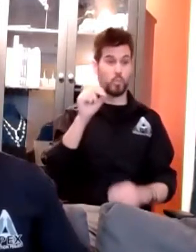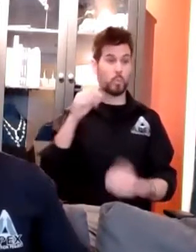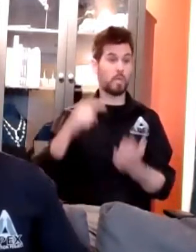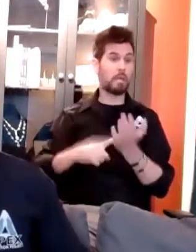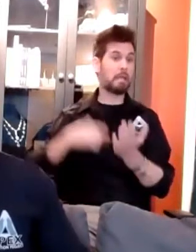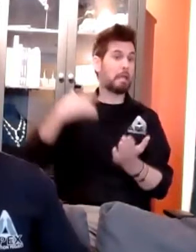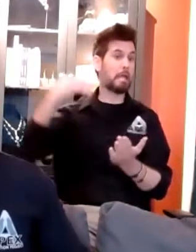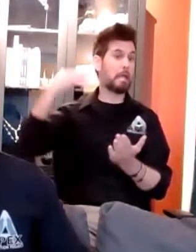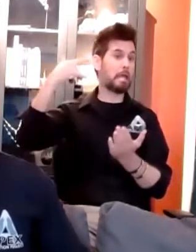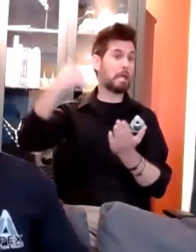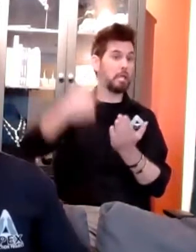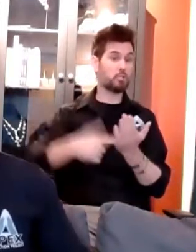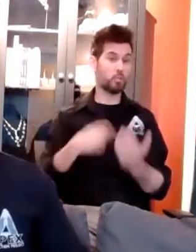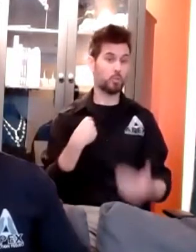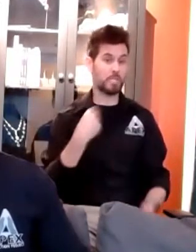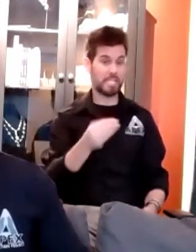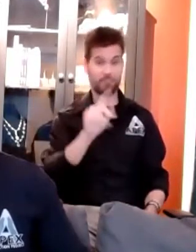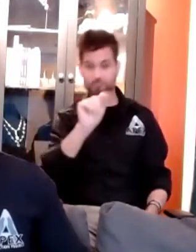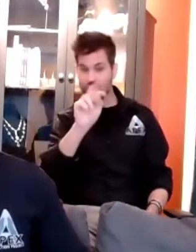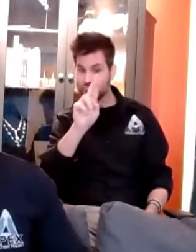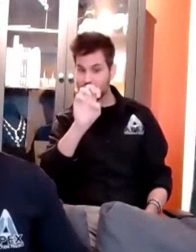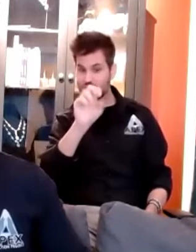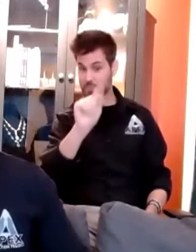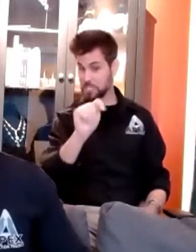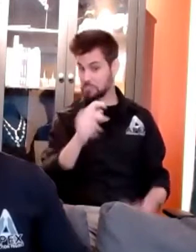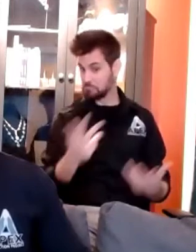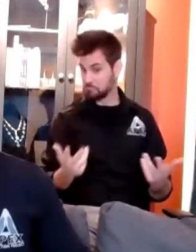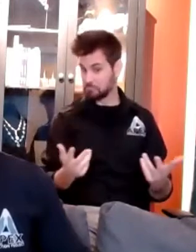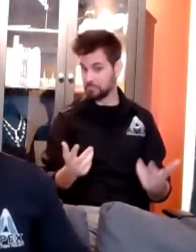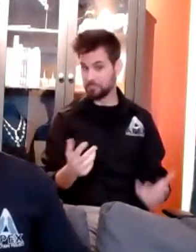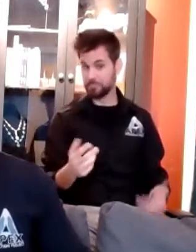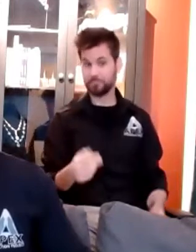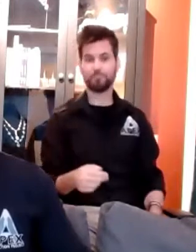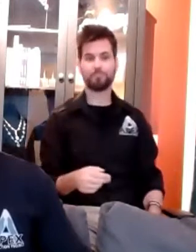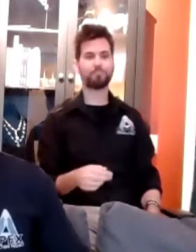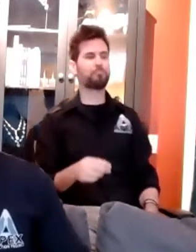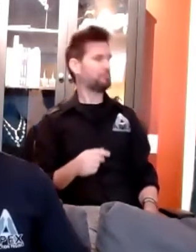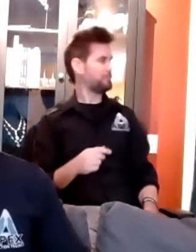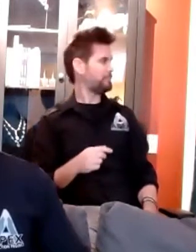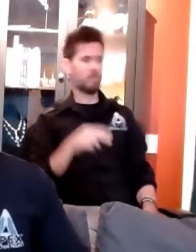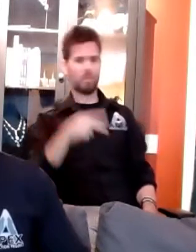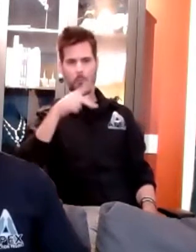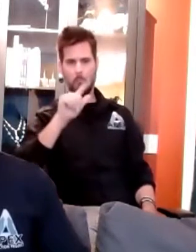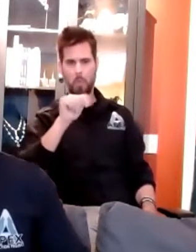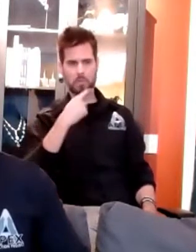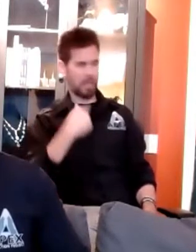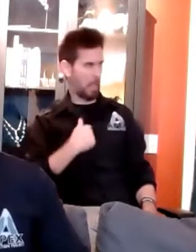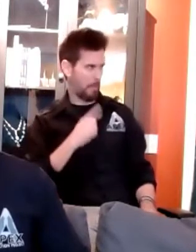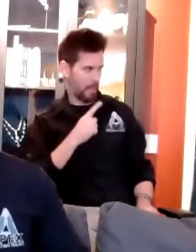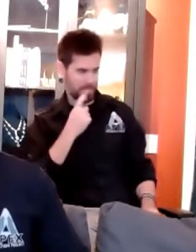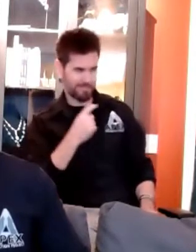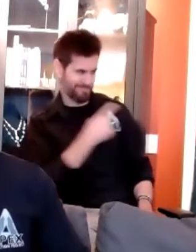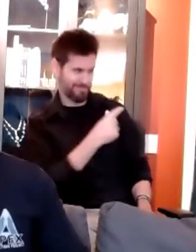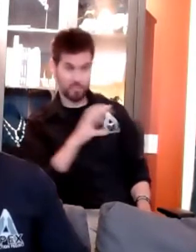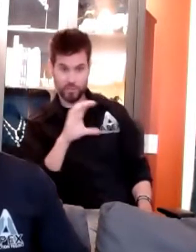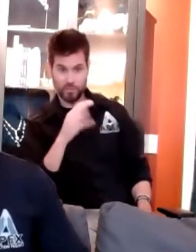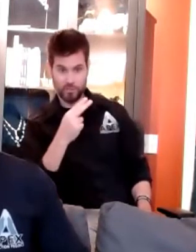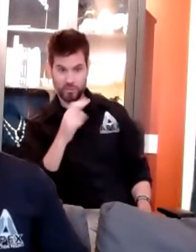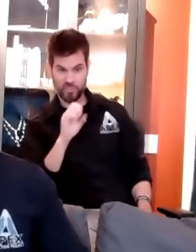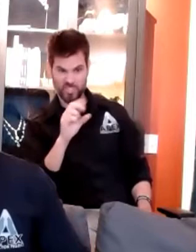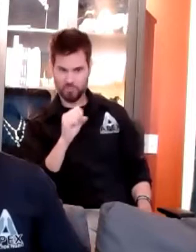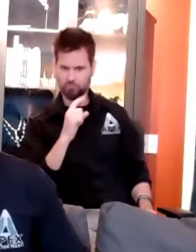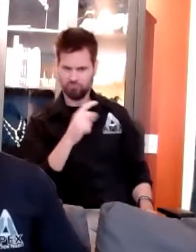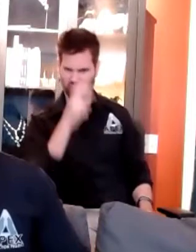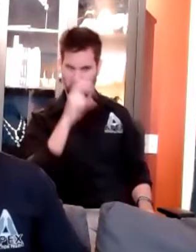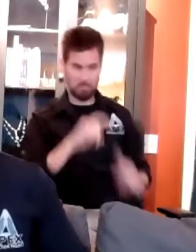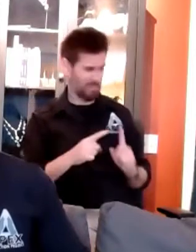I'm going to answer that because she hates it because she's so healthy. We usually give them cooked steak,